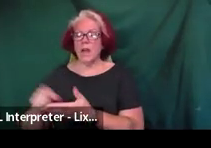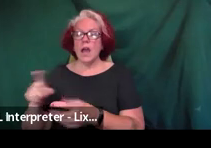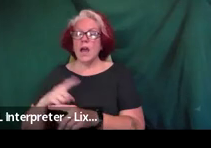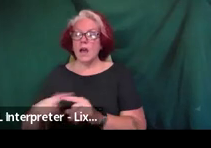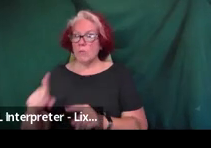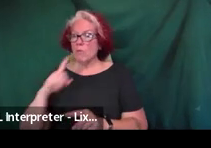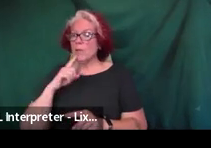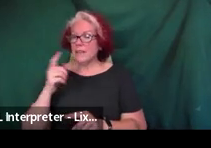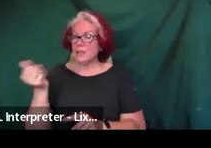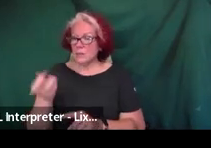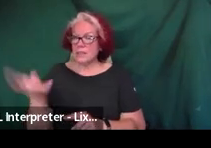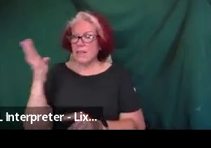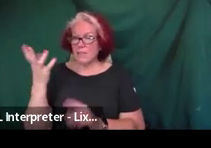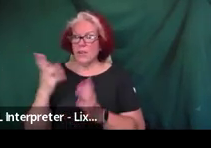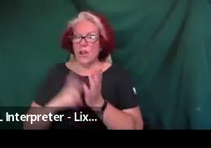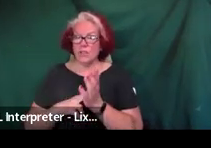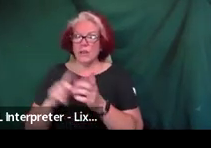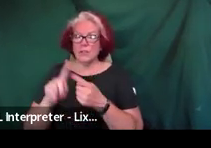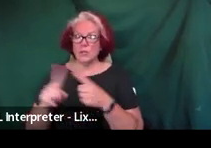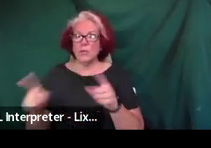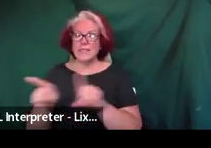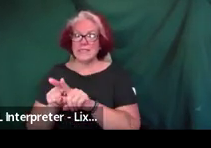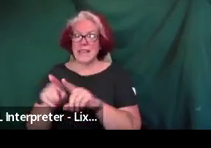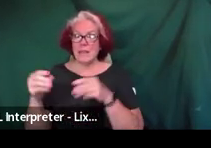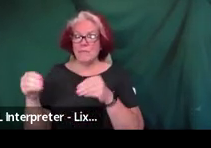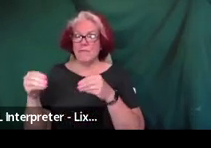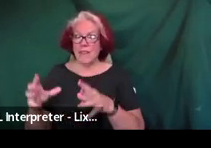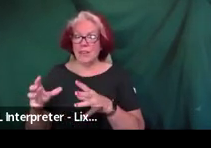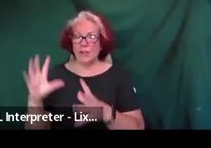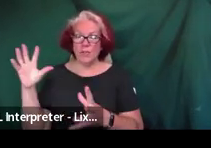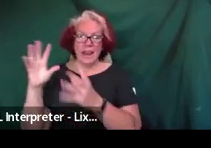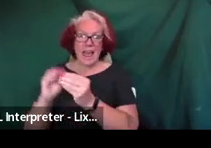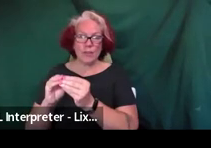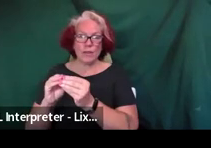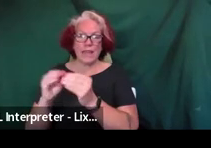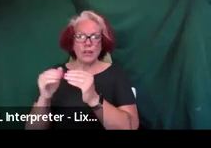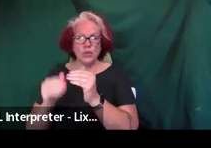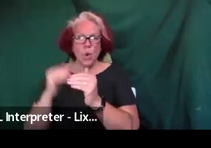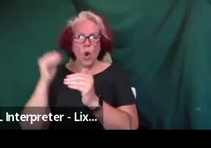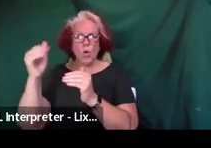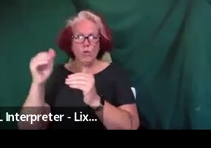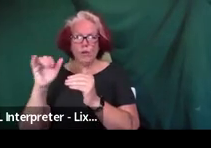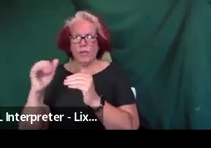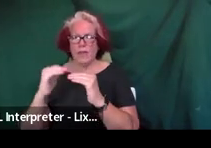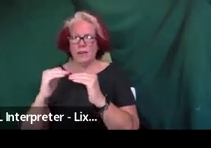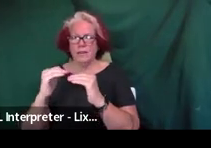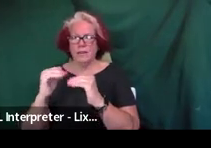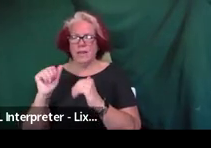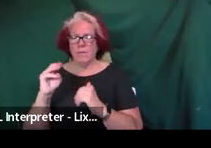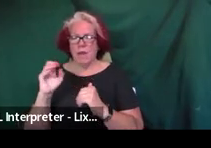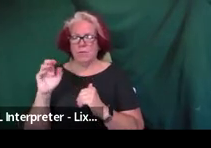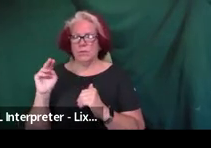number of contracts to the same vendor that aggregated to above that certain amount. And then we